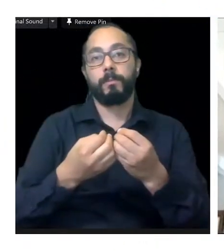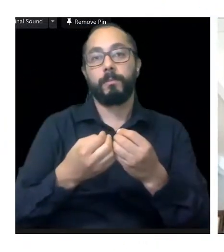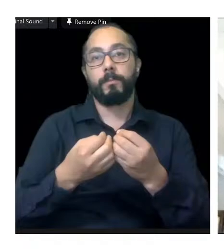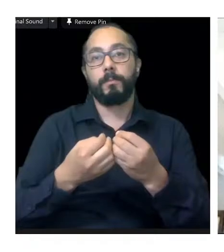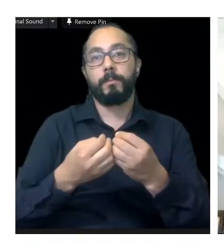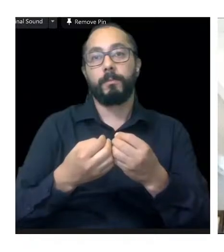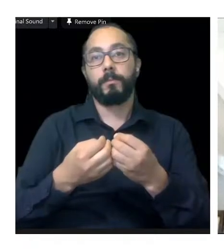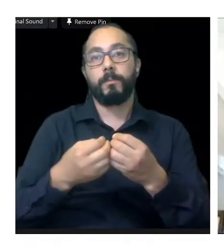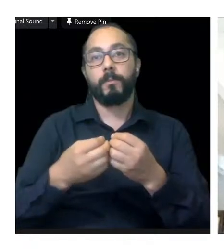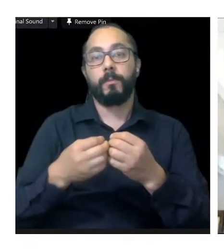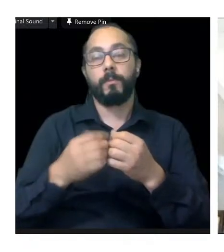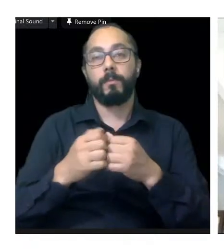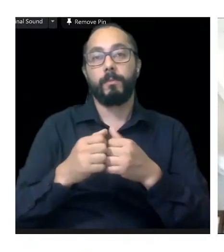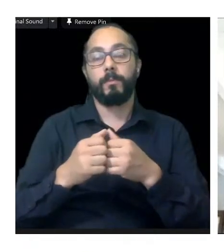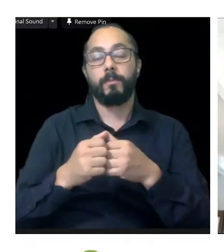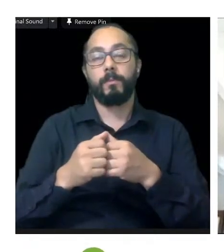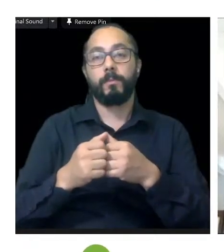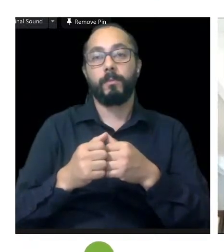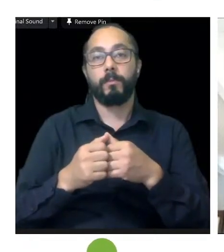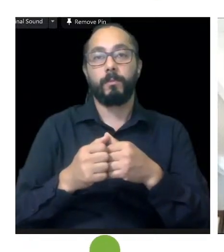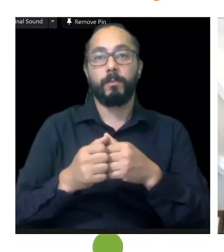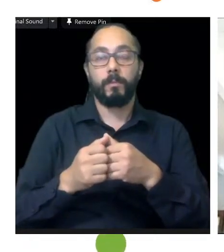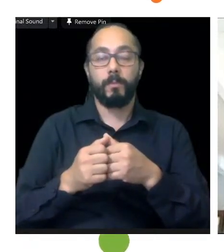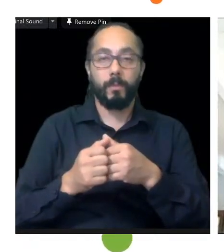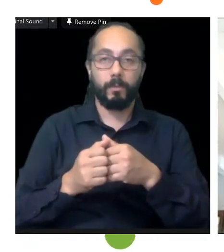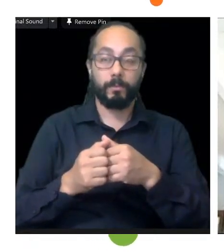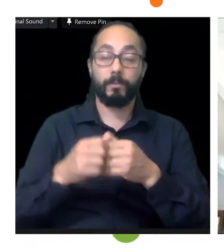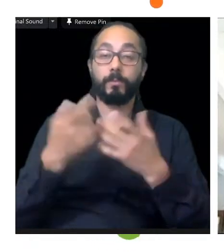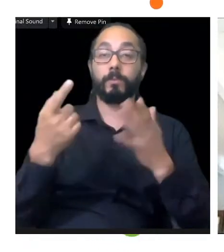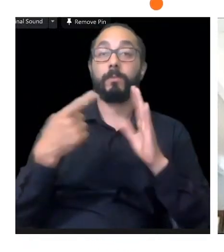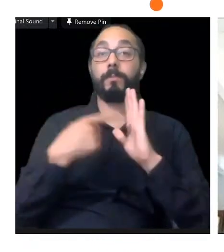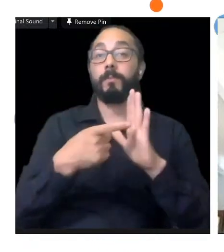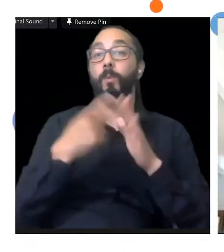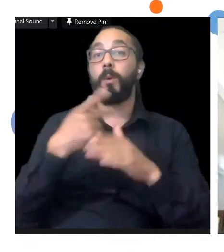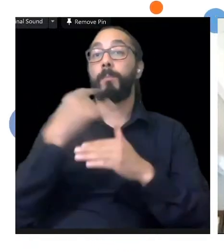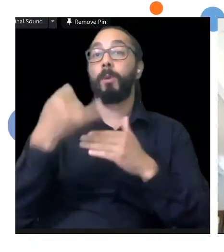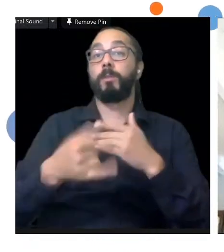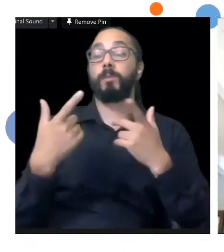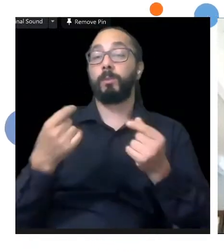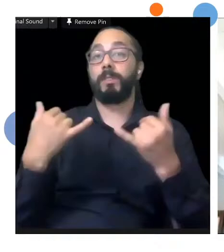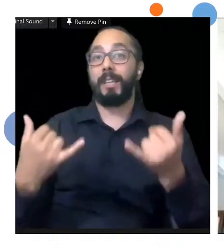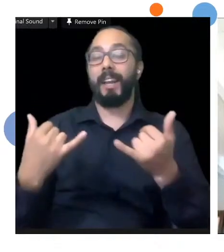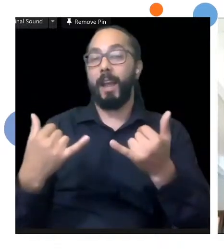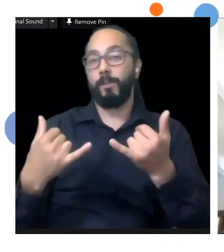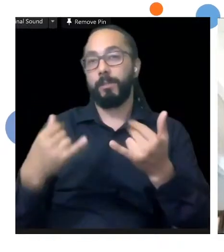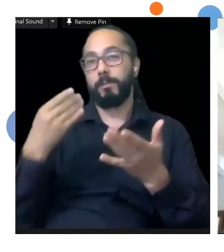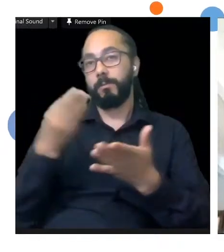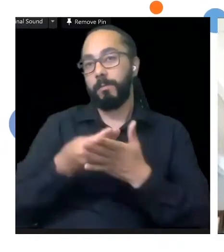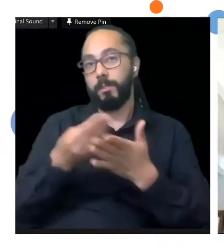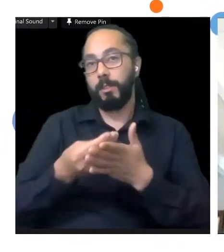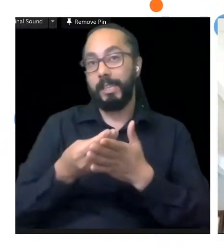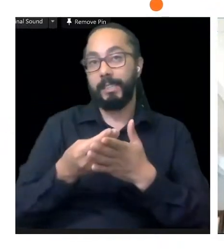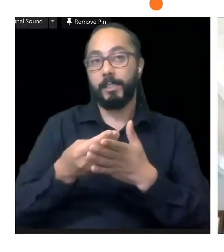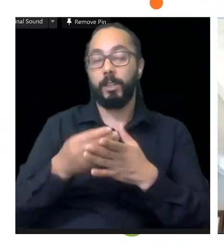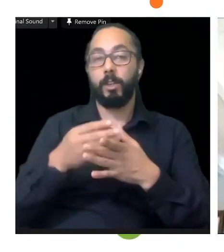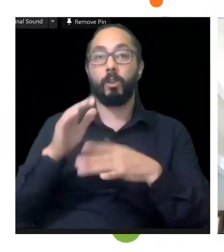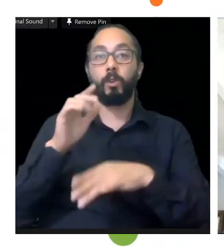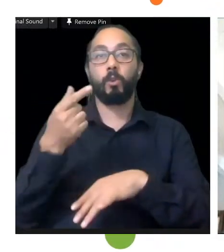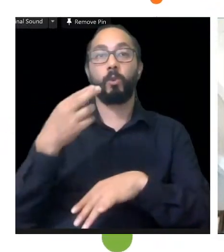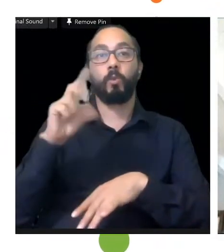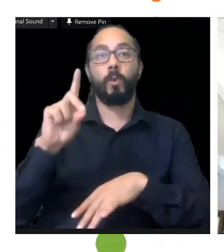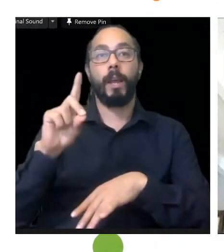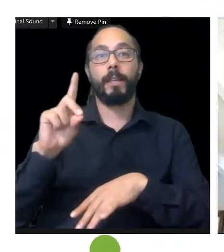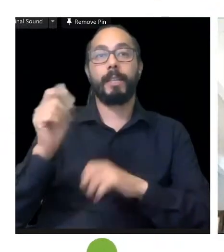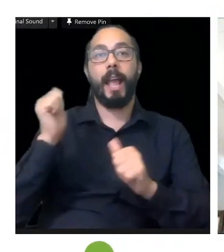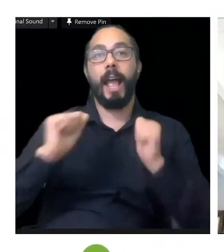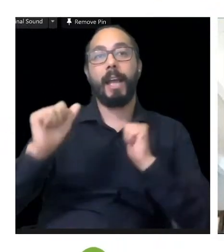thing, an example is a project we're doing right now being funded through the foundation is Grand Acts of Theatre, where we're funding 12 theatre